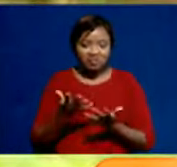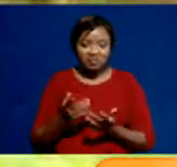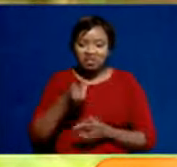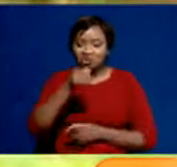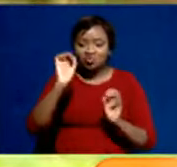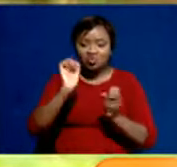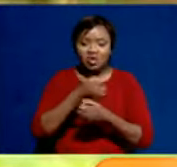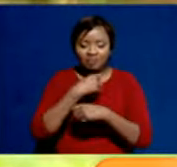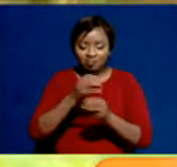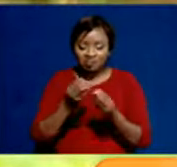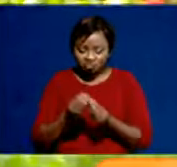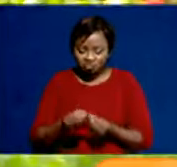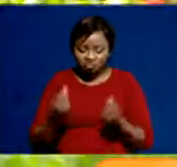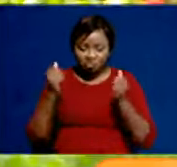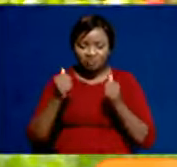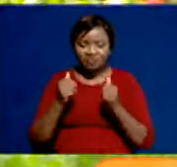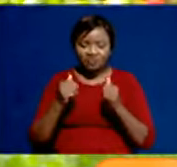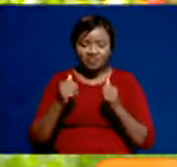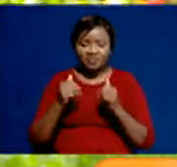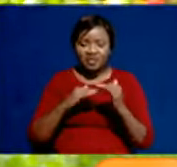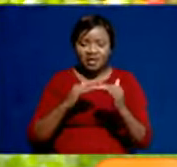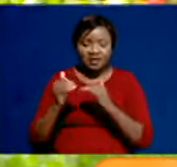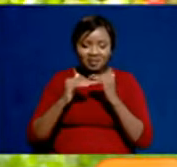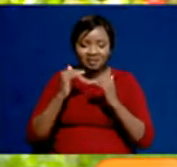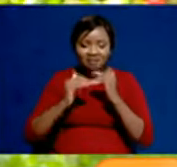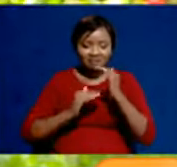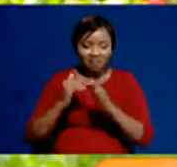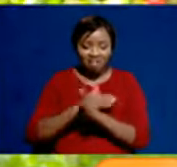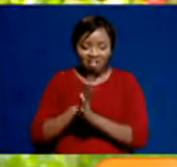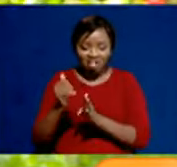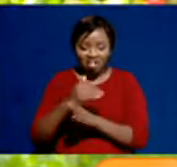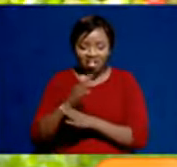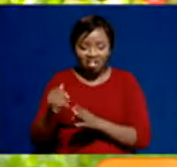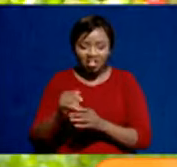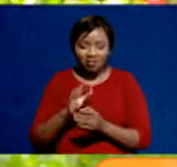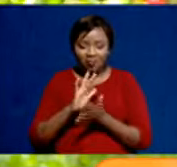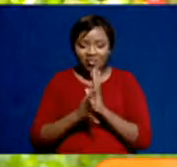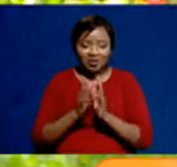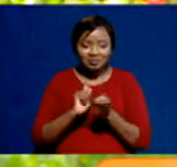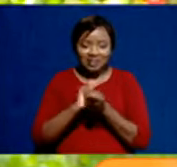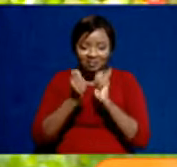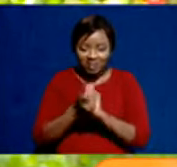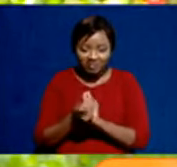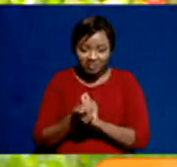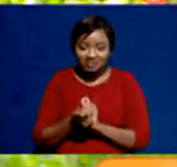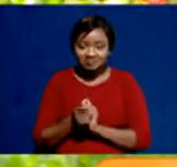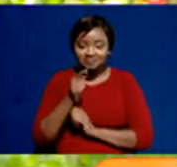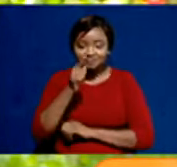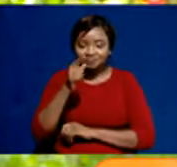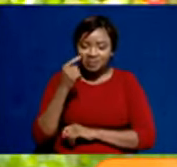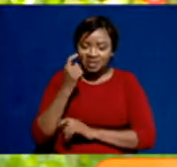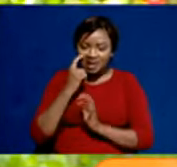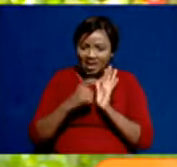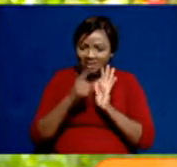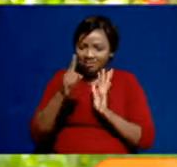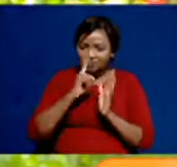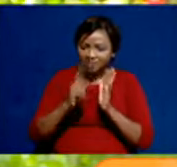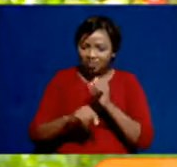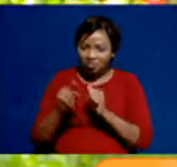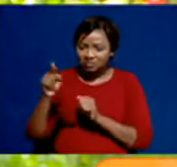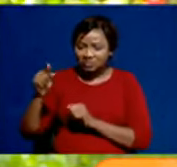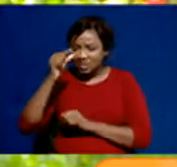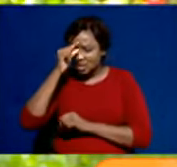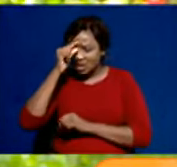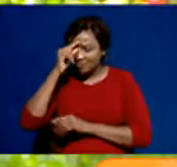cure impunity through amendment. I noticed at the start of this interview you said the rogue Kenya Kwanza. Yeah, rogue.